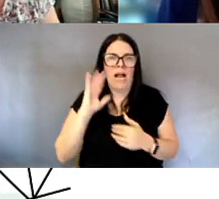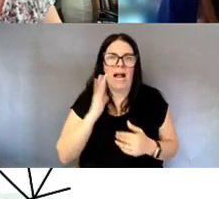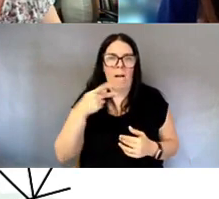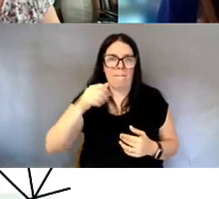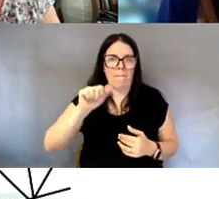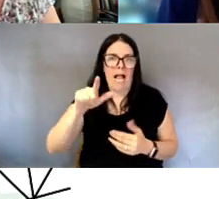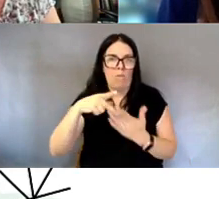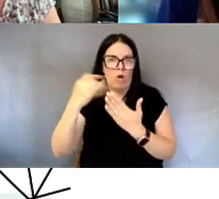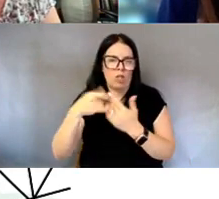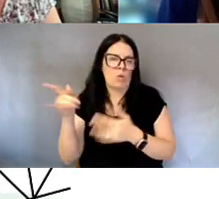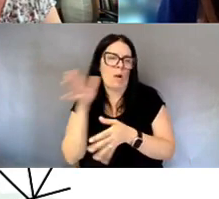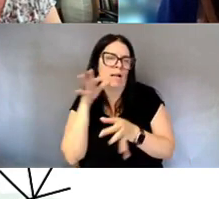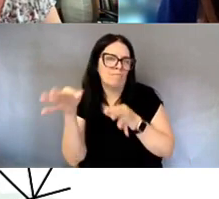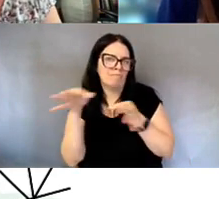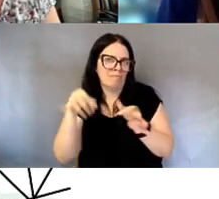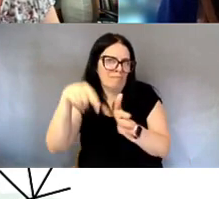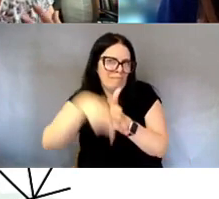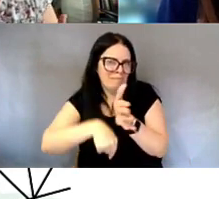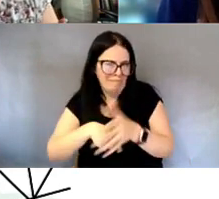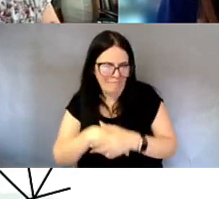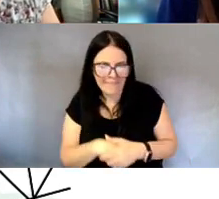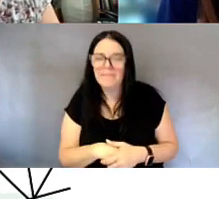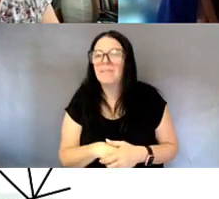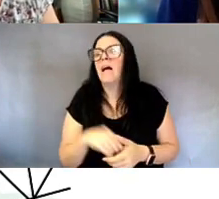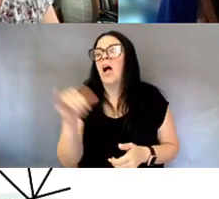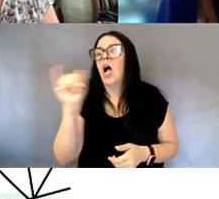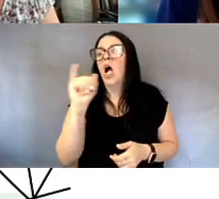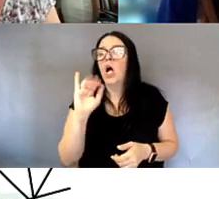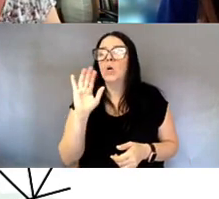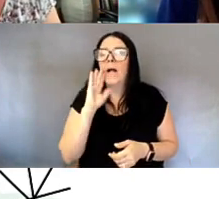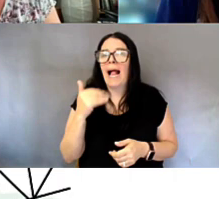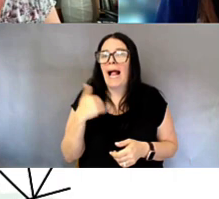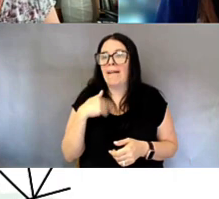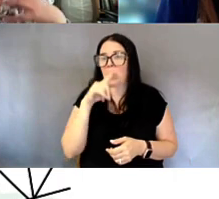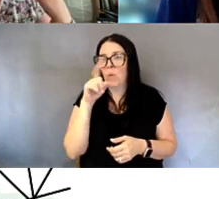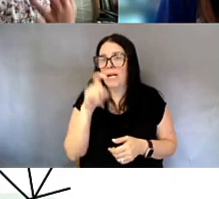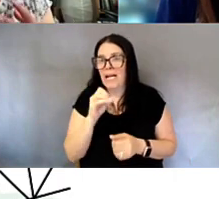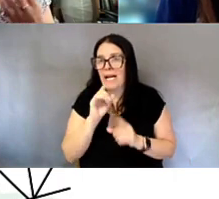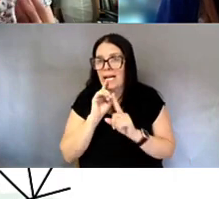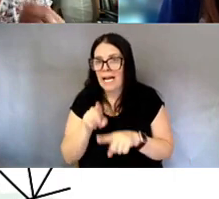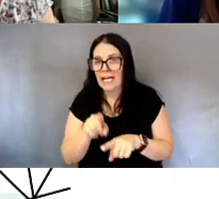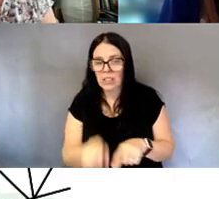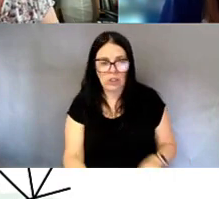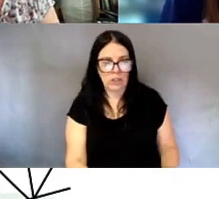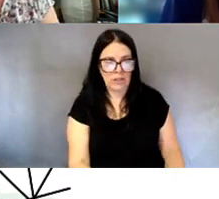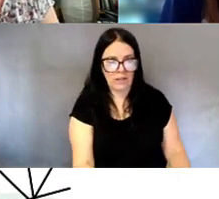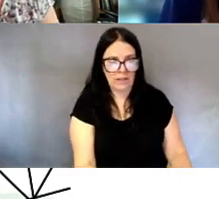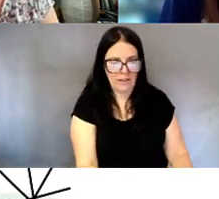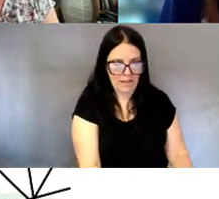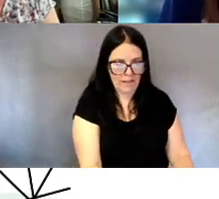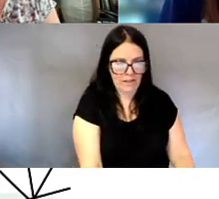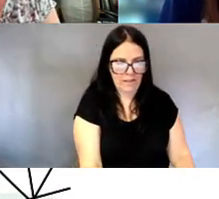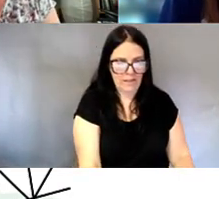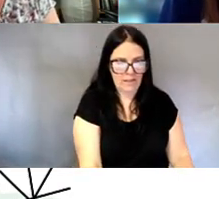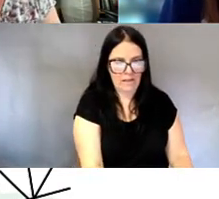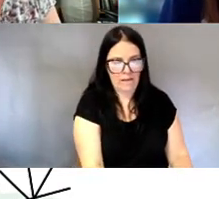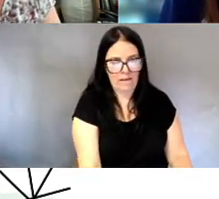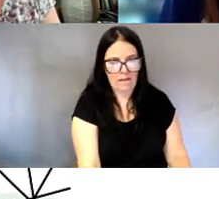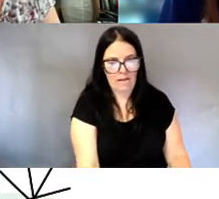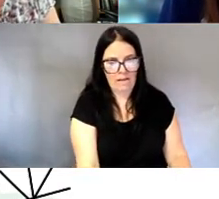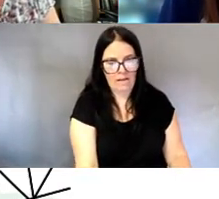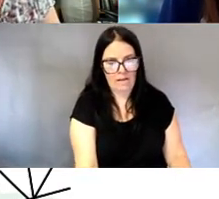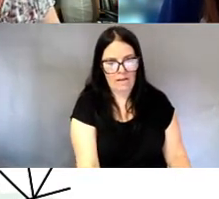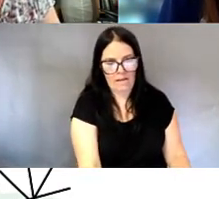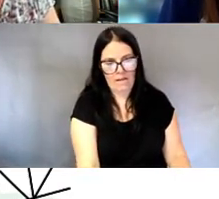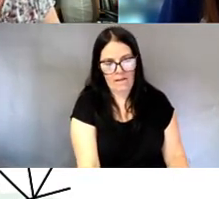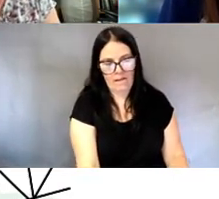tell you more about that very soon. We are also going to have a Q&A and a wrap-up, but as part of the actual presentation and activities, we